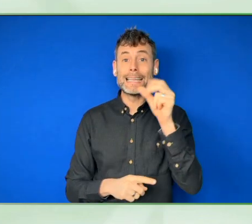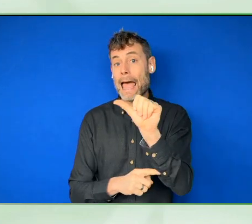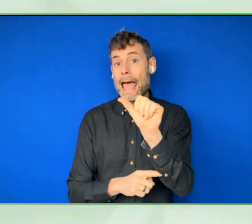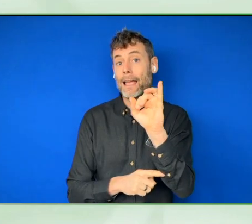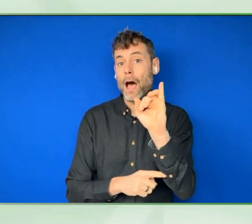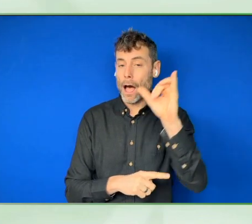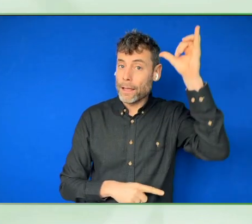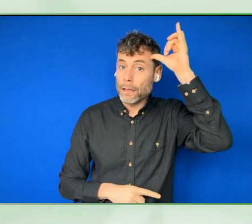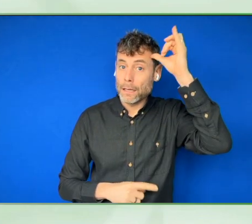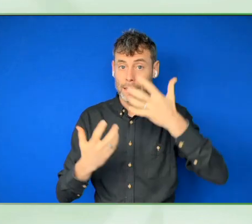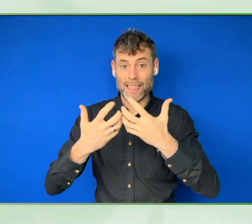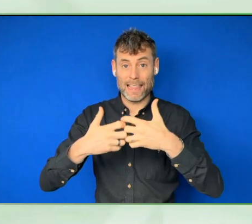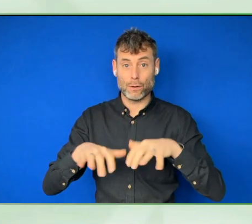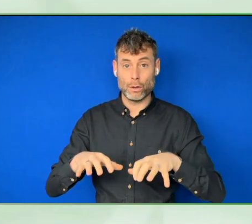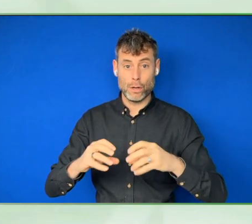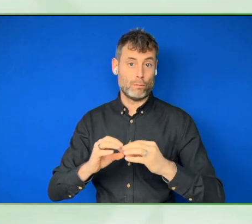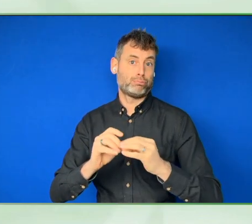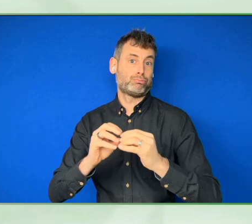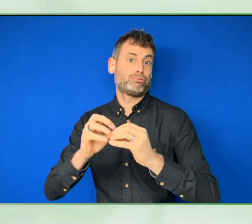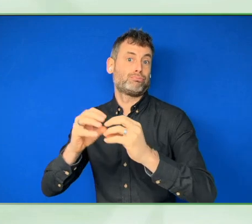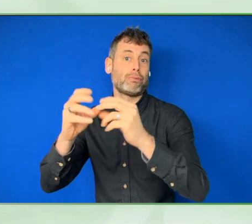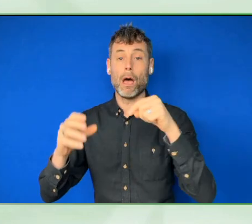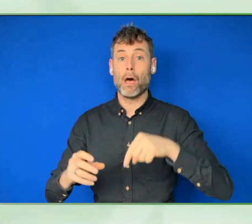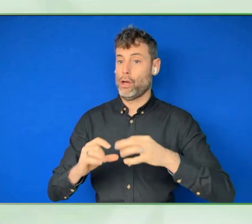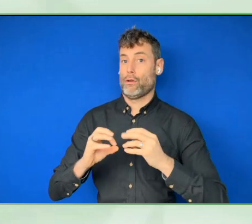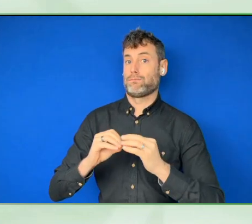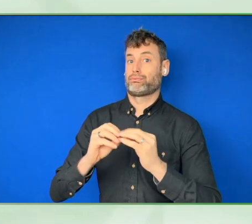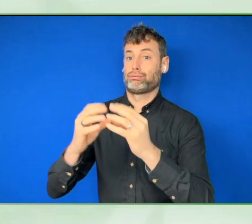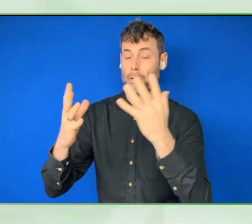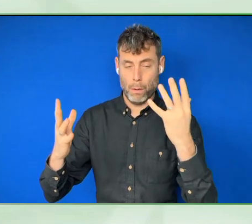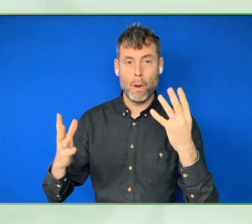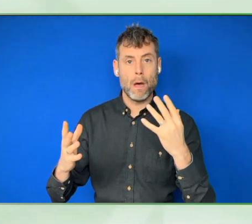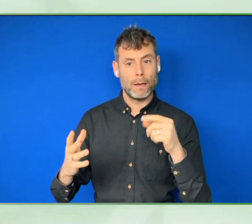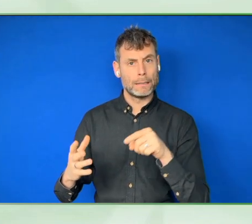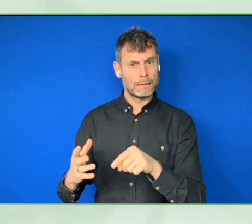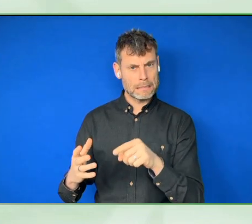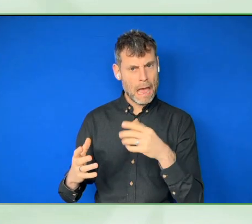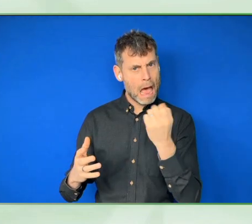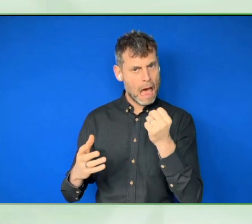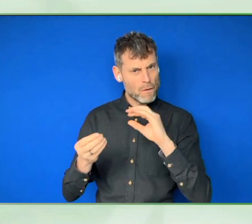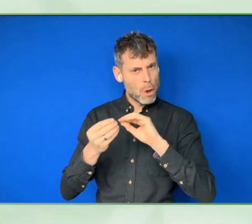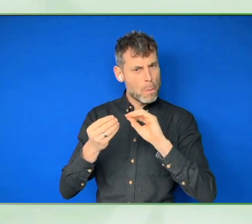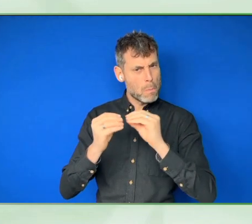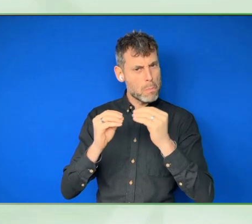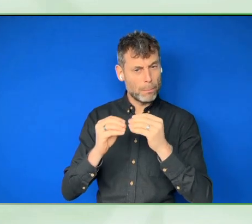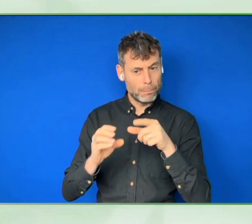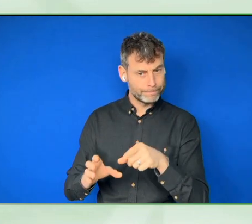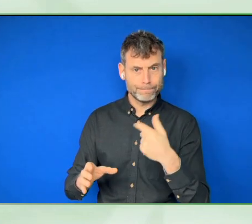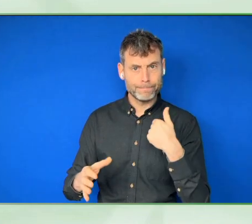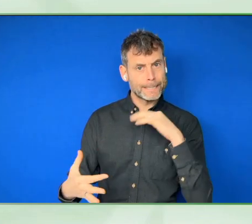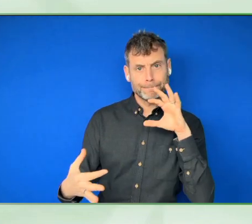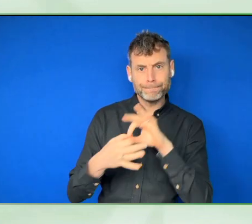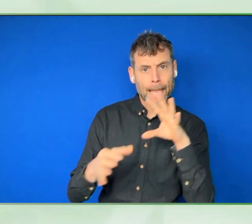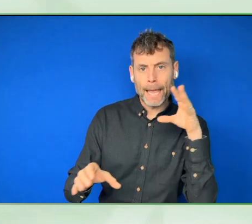some potential benefits. So we want to make space for that dualistic thinking that, you know what, there